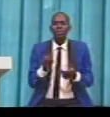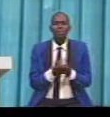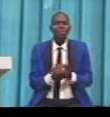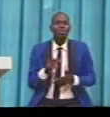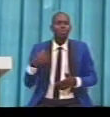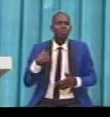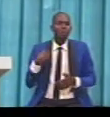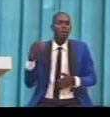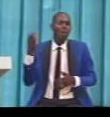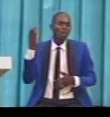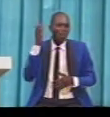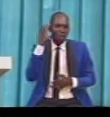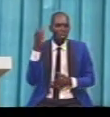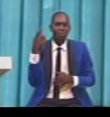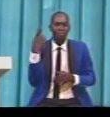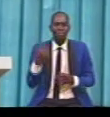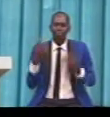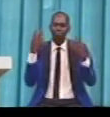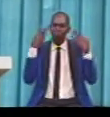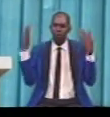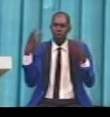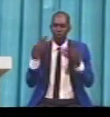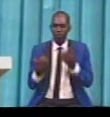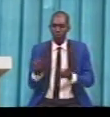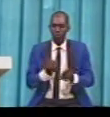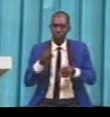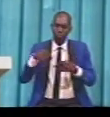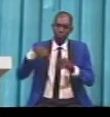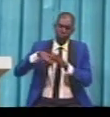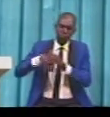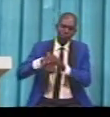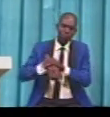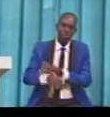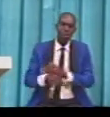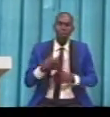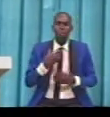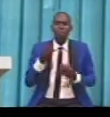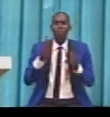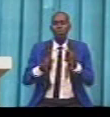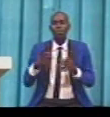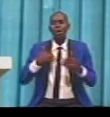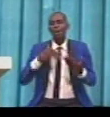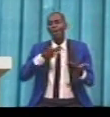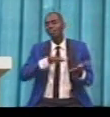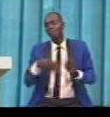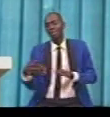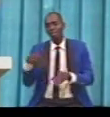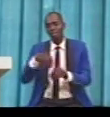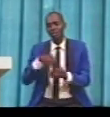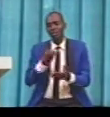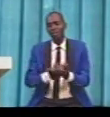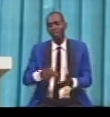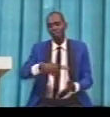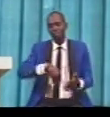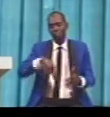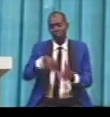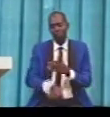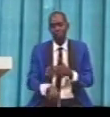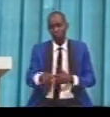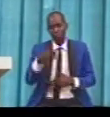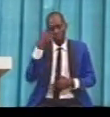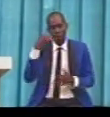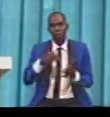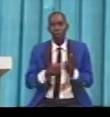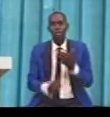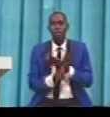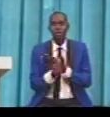in town the sound of that vehicle going down that ditch, that many people have died in accident in that ditch. It's a dangerous ditch. I think